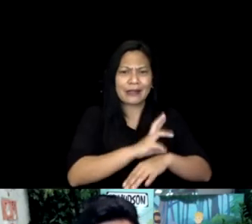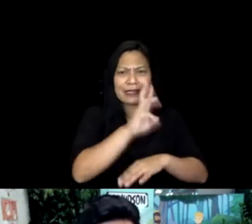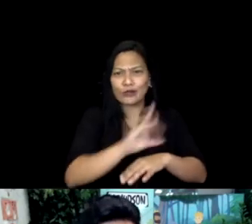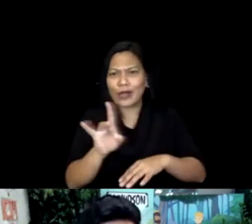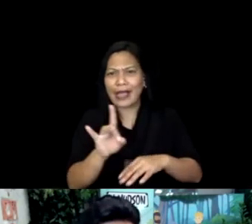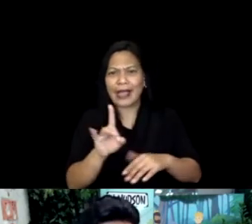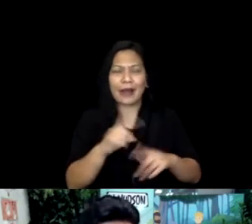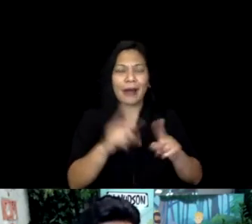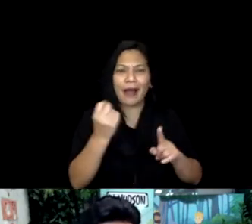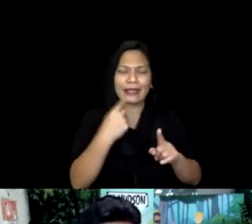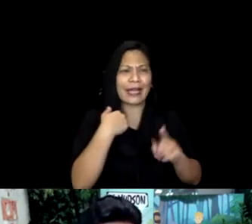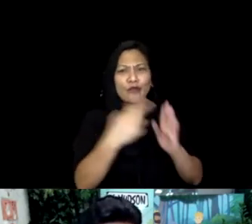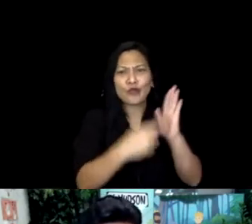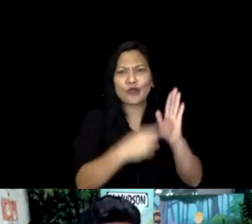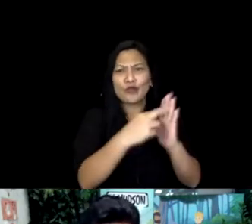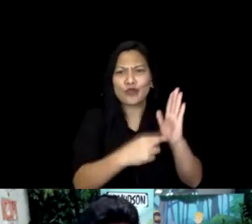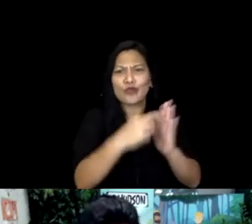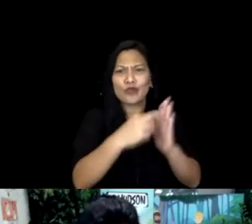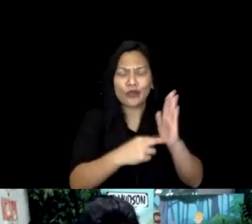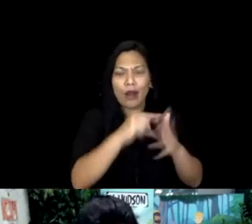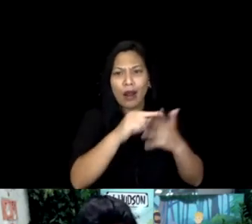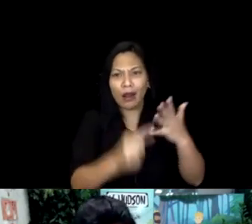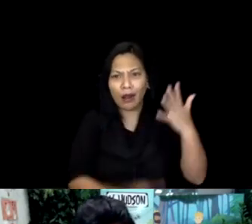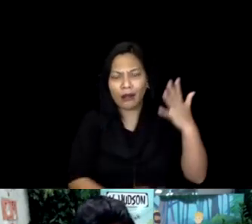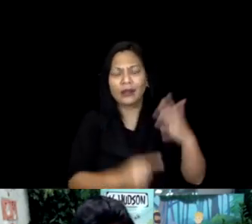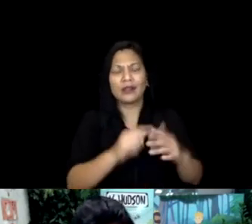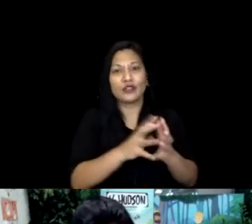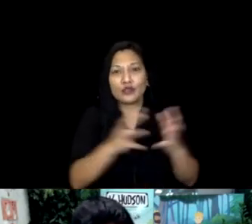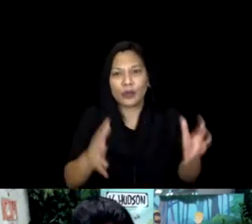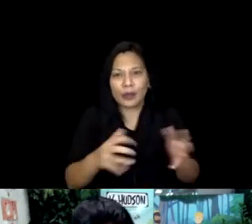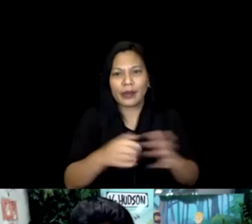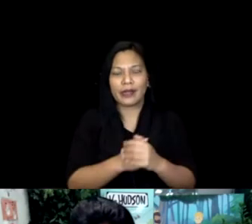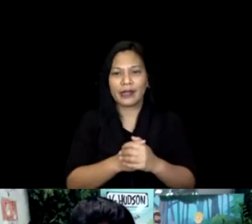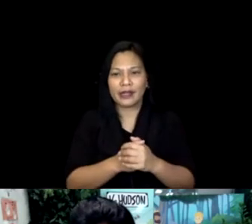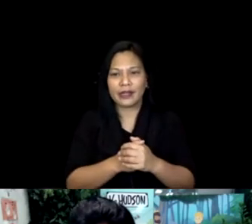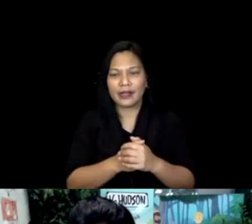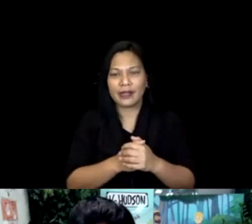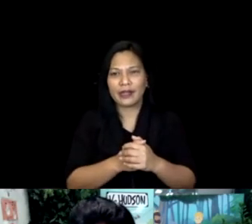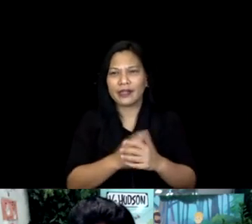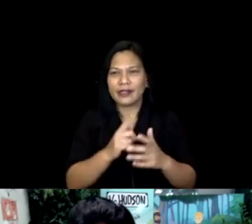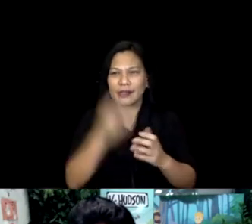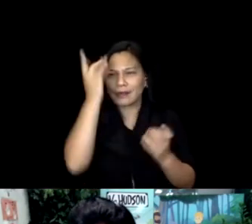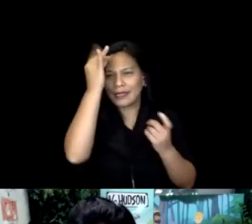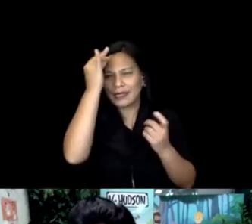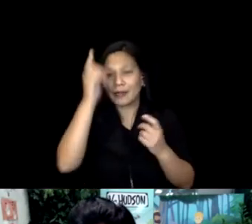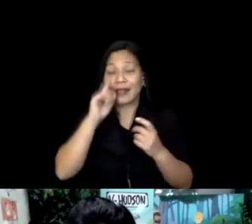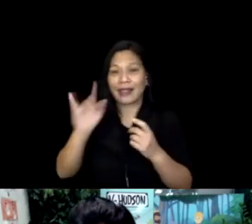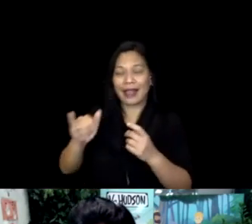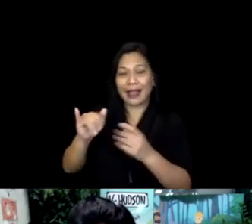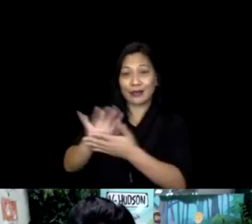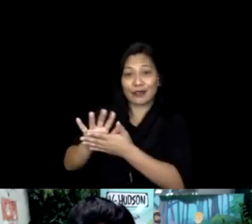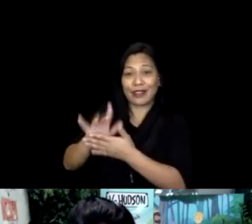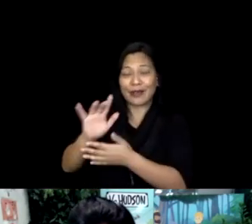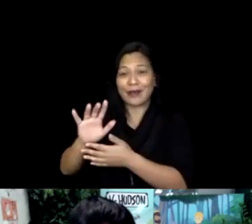of limitations. And so for me, like imagining the Mixed Up Sunshine Community Center is really like